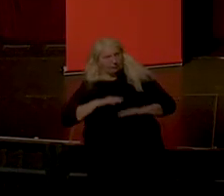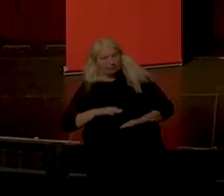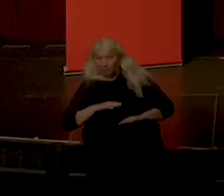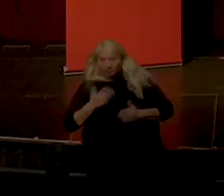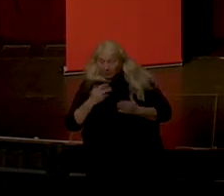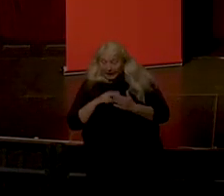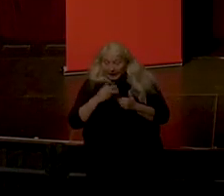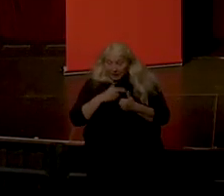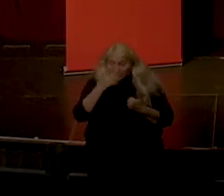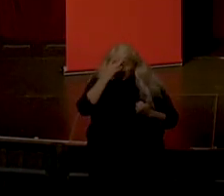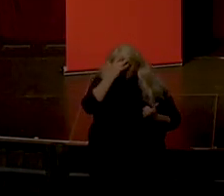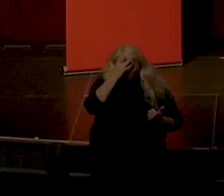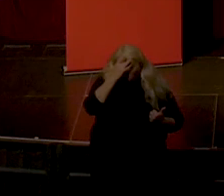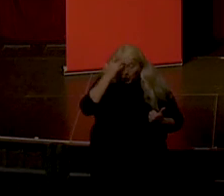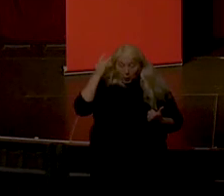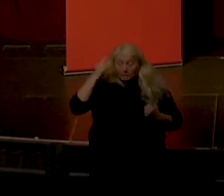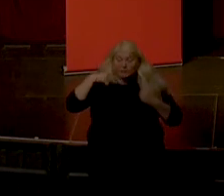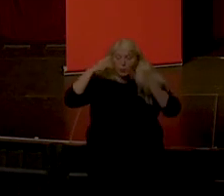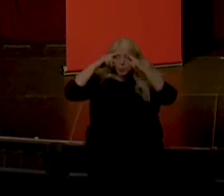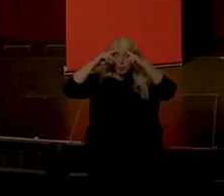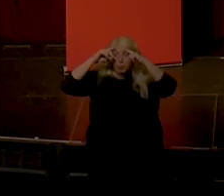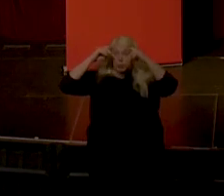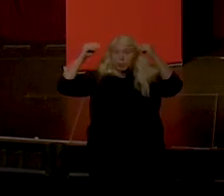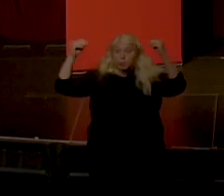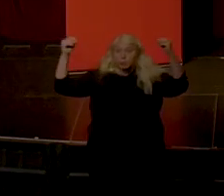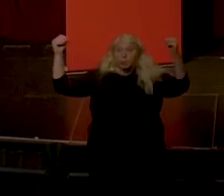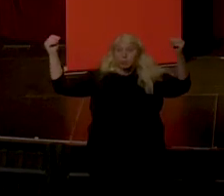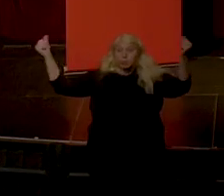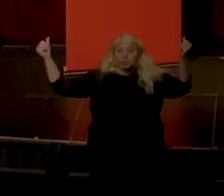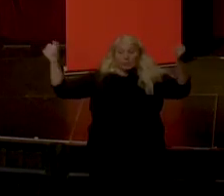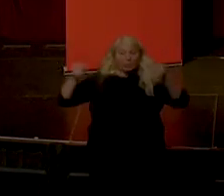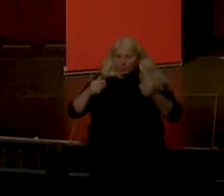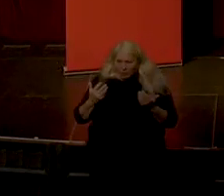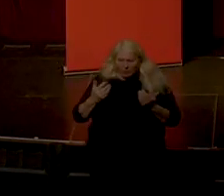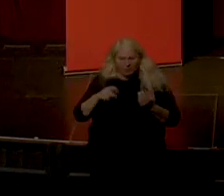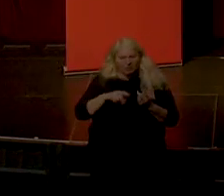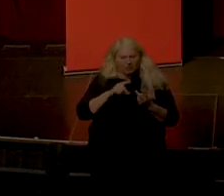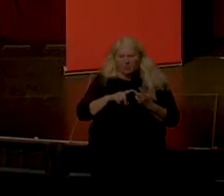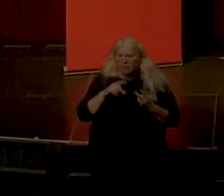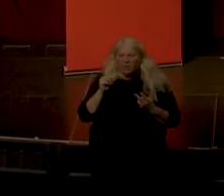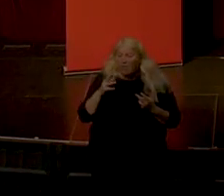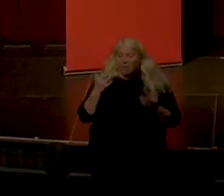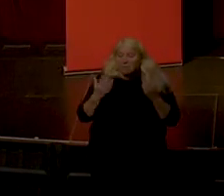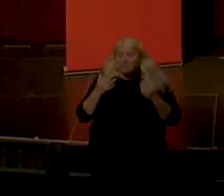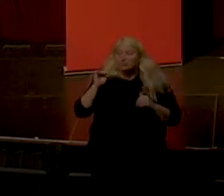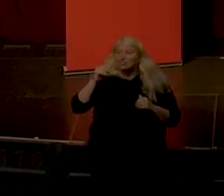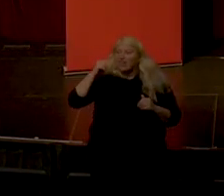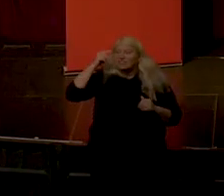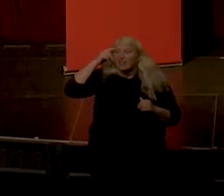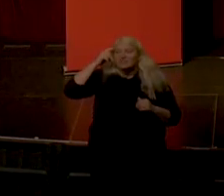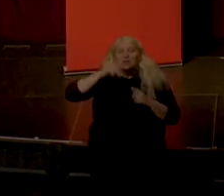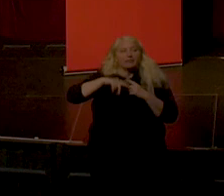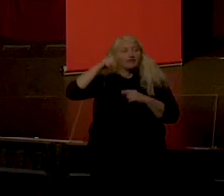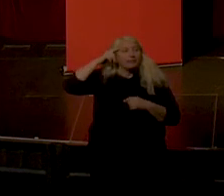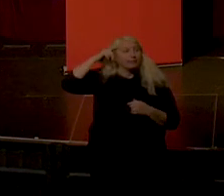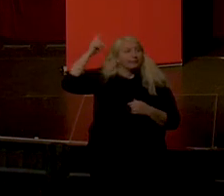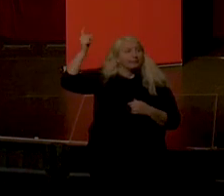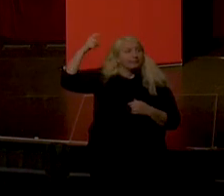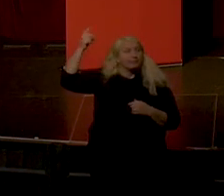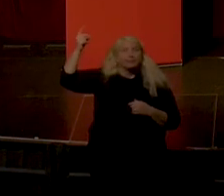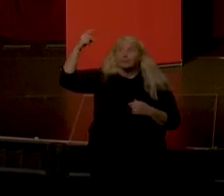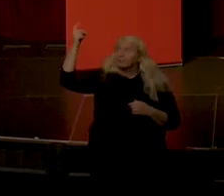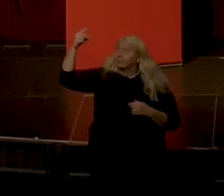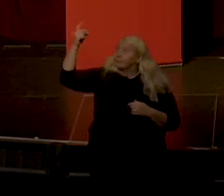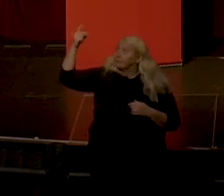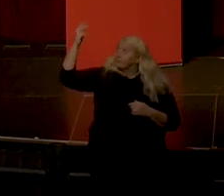mind? Does calm mean just sort of thinking about nothing, just kind of a blissed out state like those really